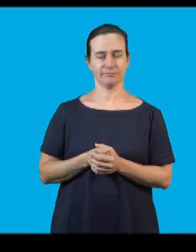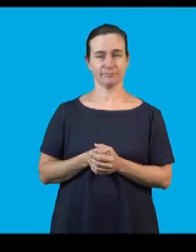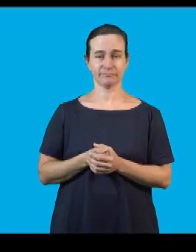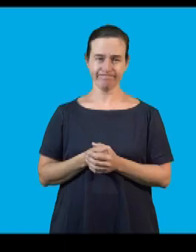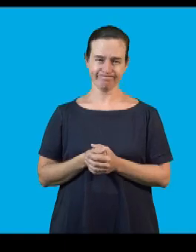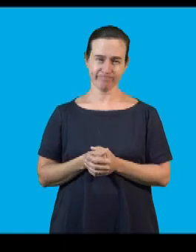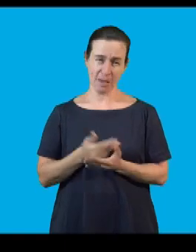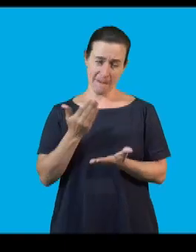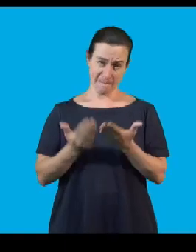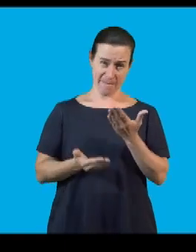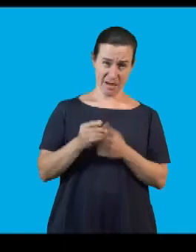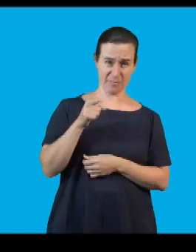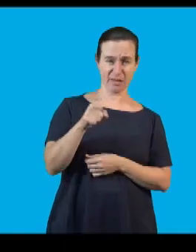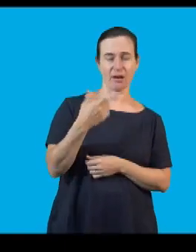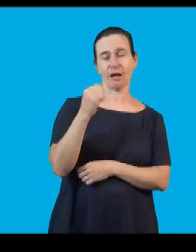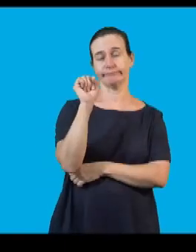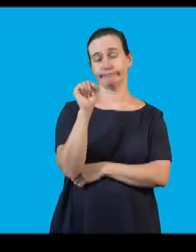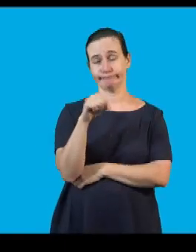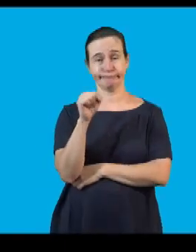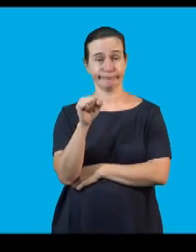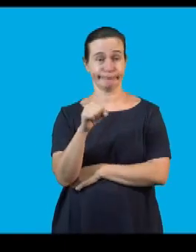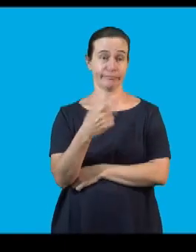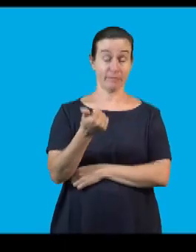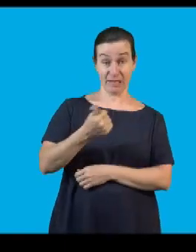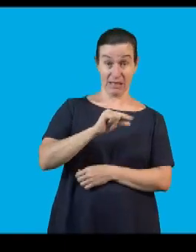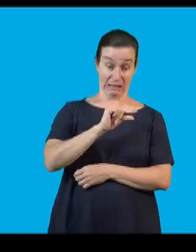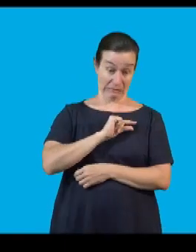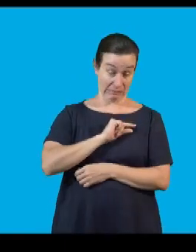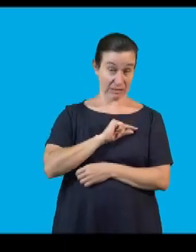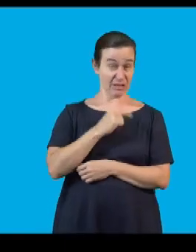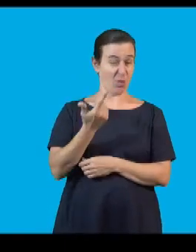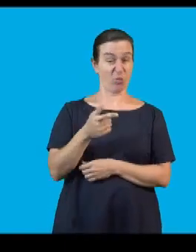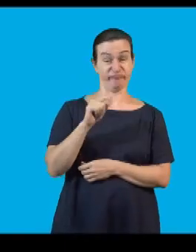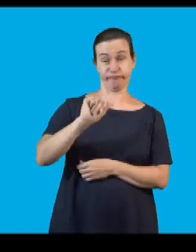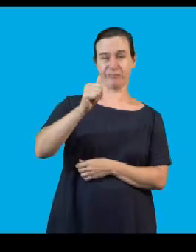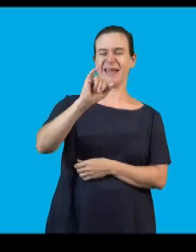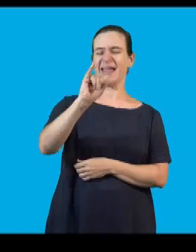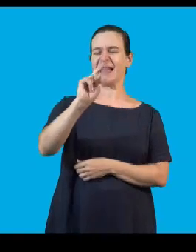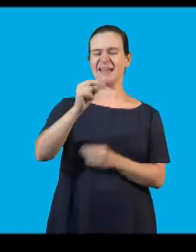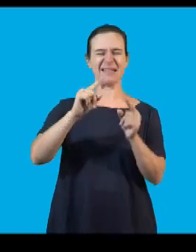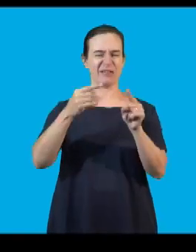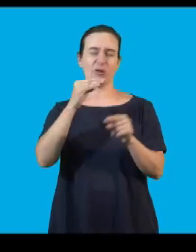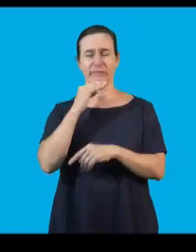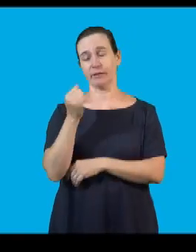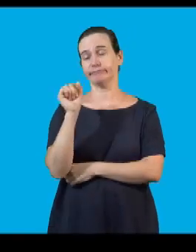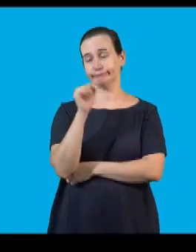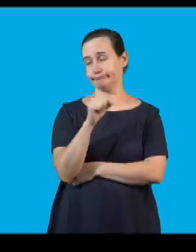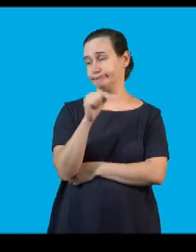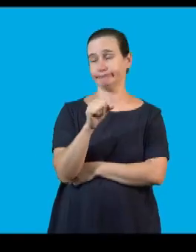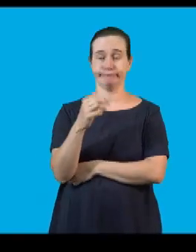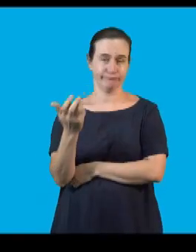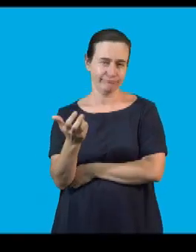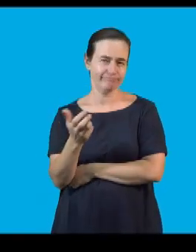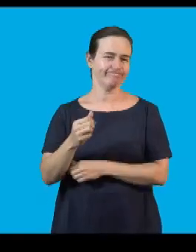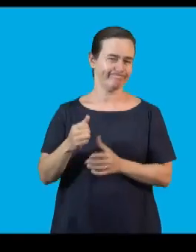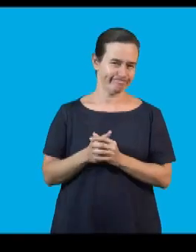Now, there are two options that we might consider here, guilty and indifferent, all right?